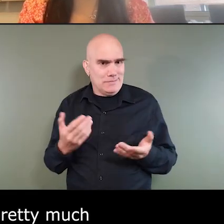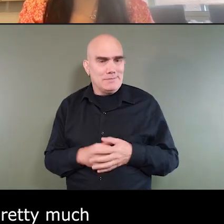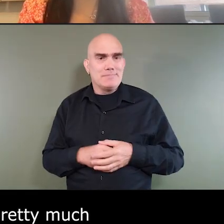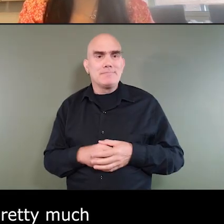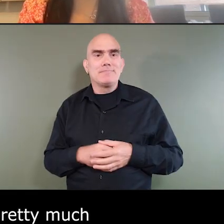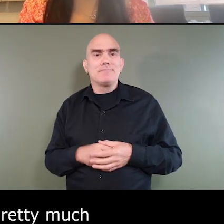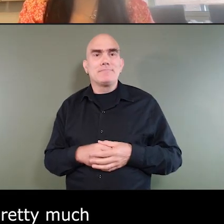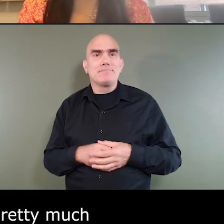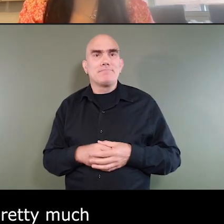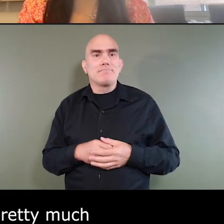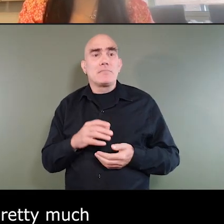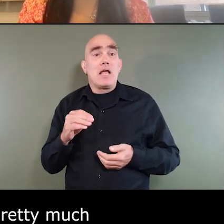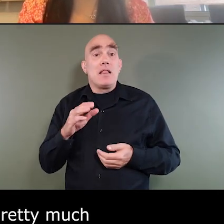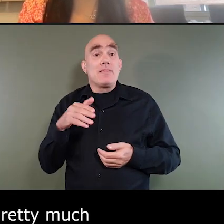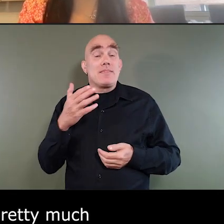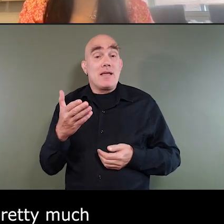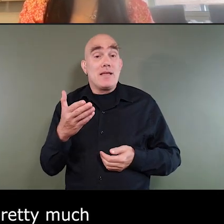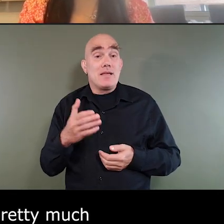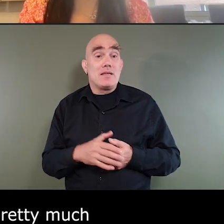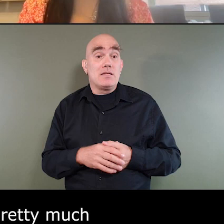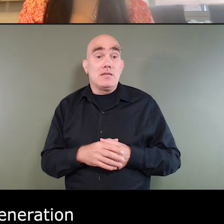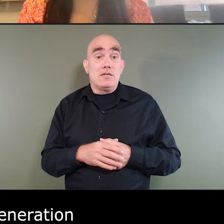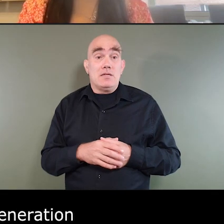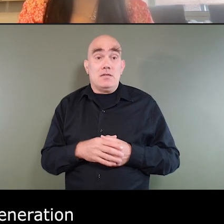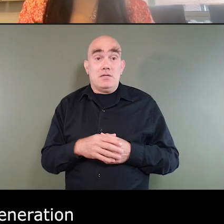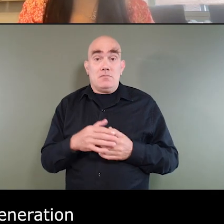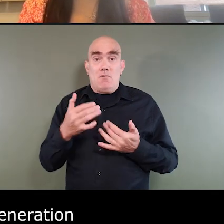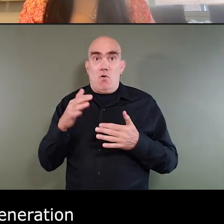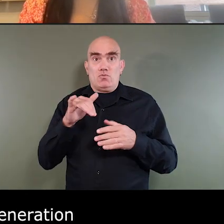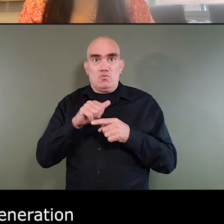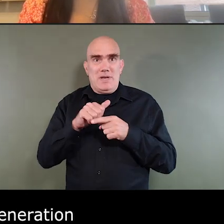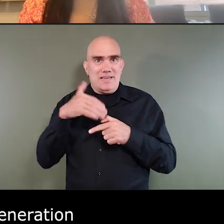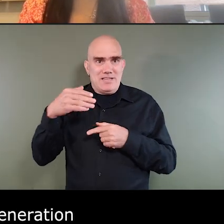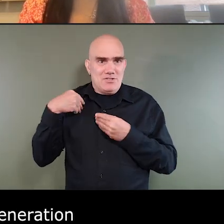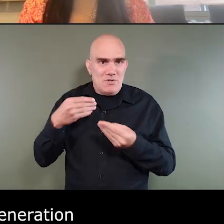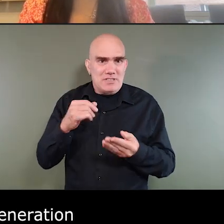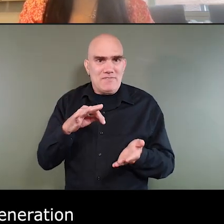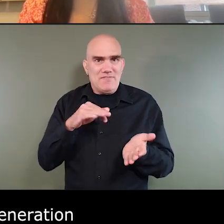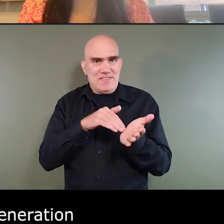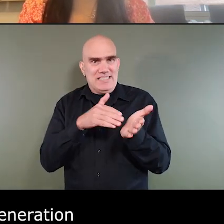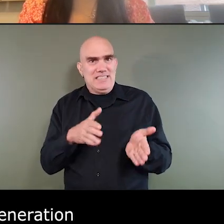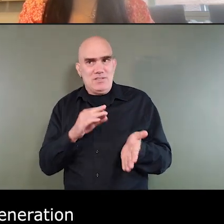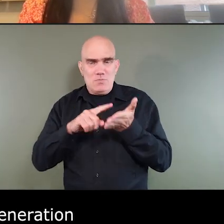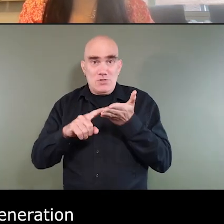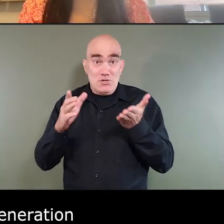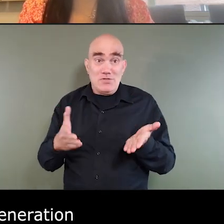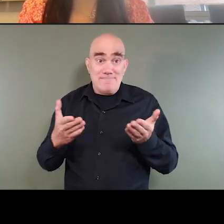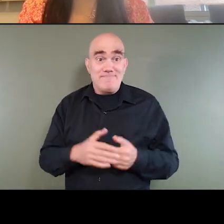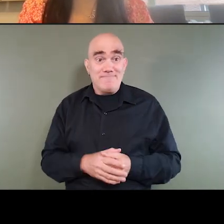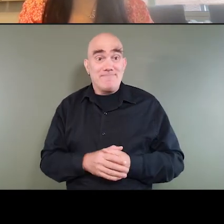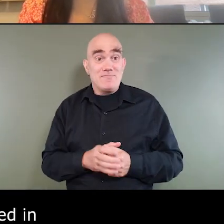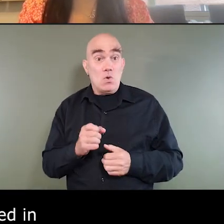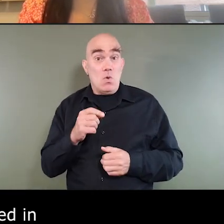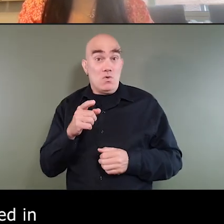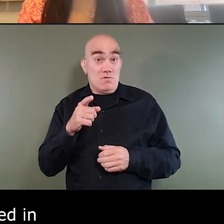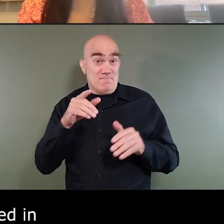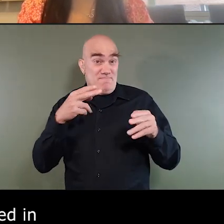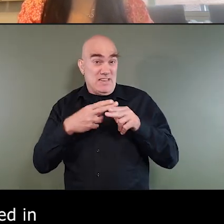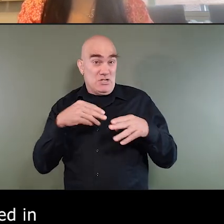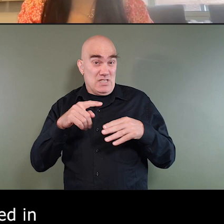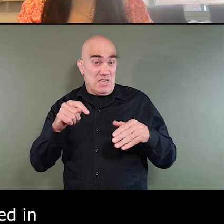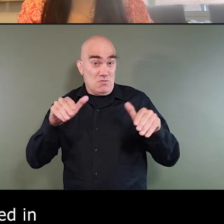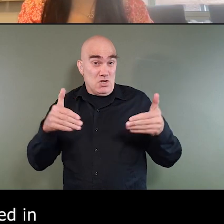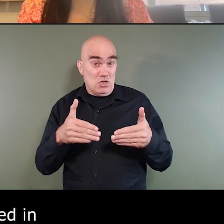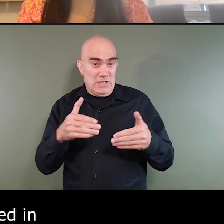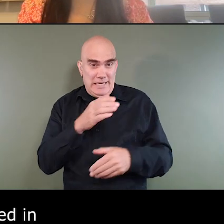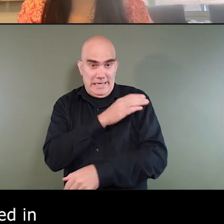in human participants, and then also training the next generation of physicians and researchers. So as you